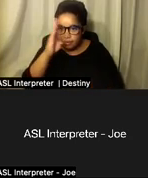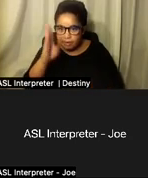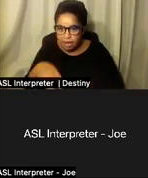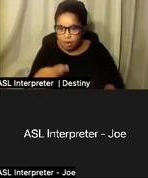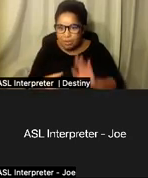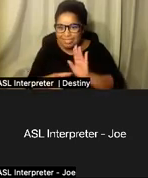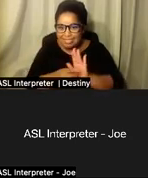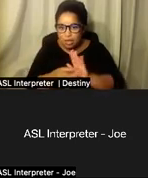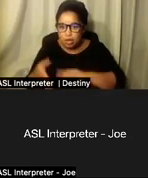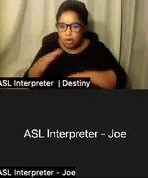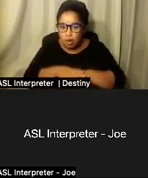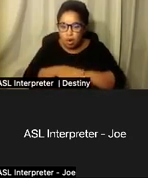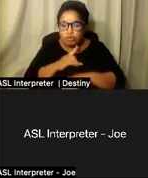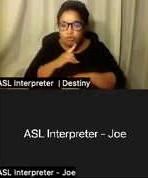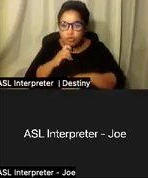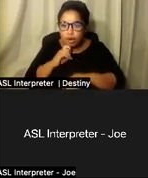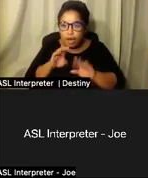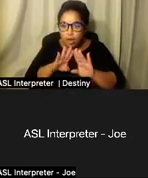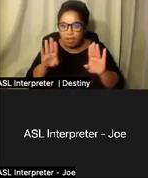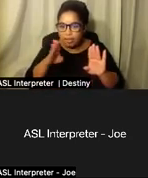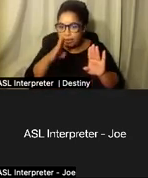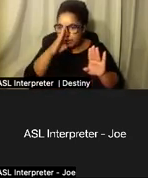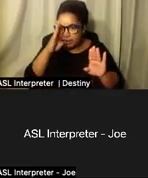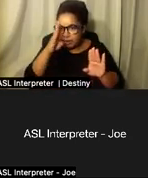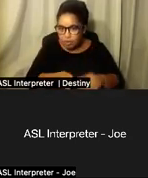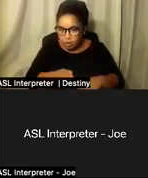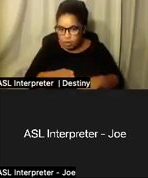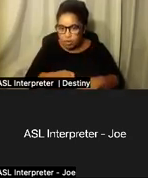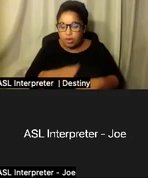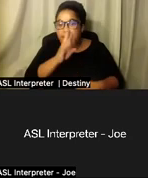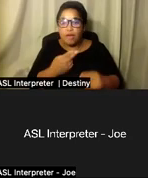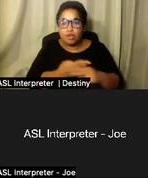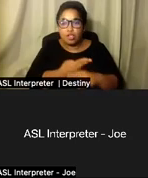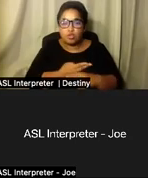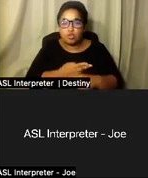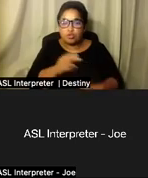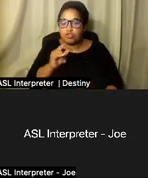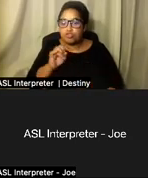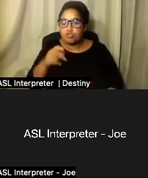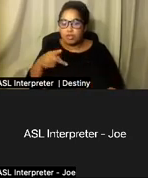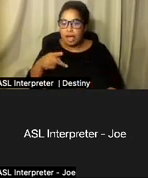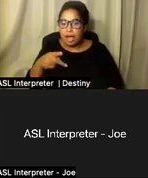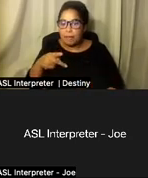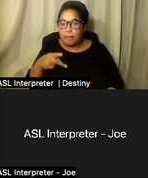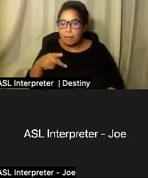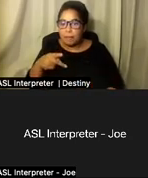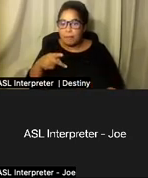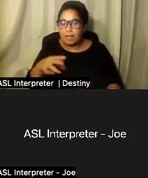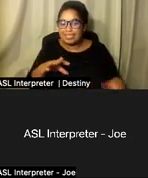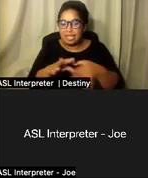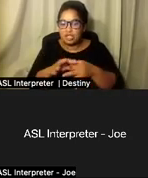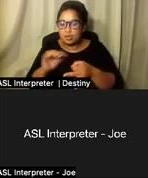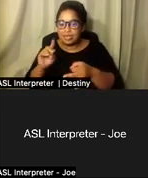adhesive on drywall and never use strap attached to an adhesive on the drywall